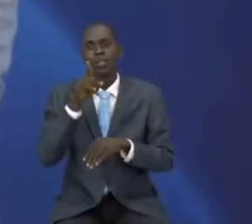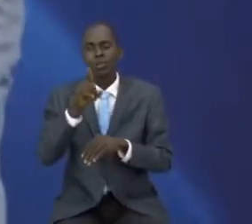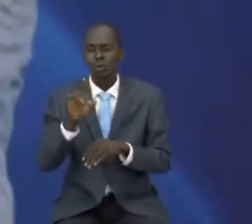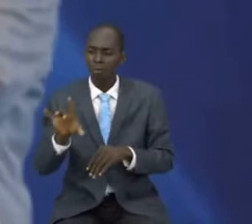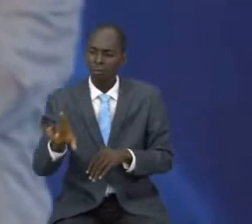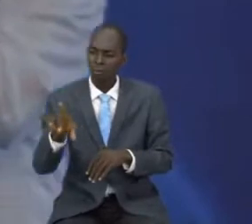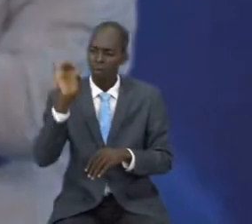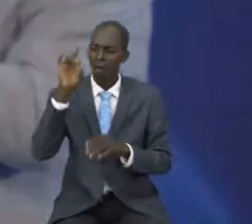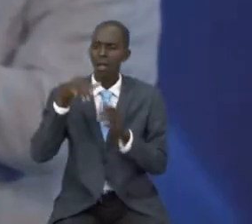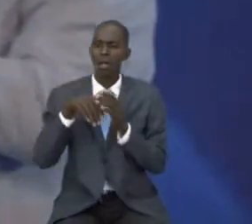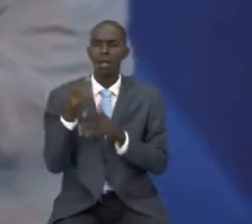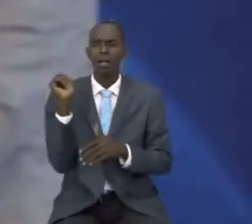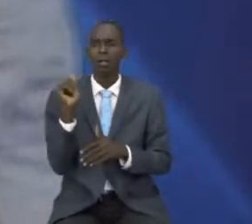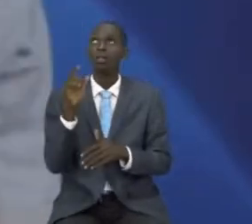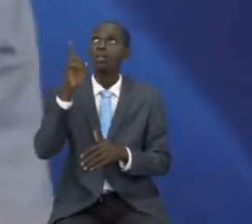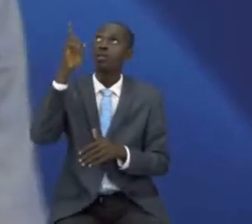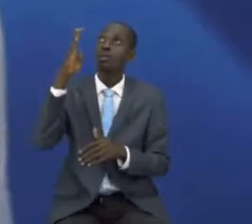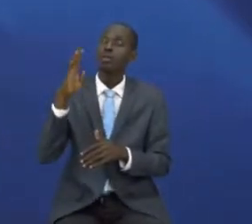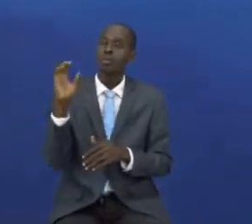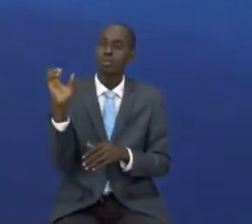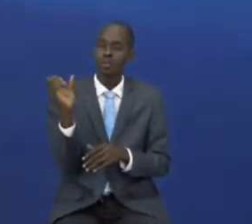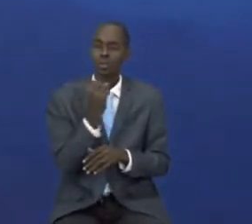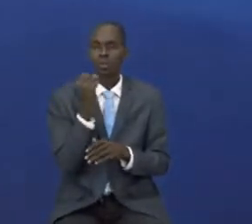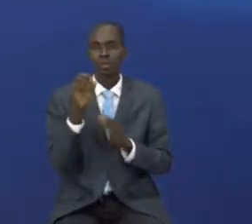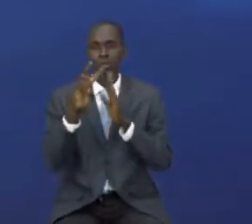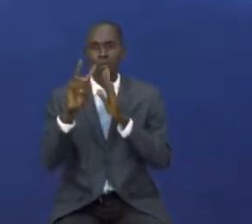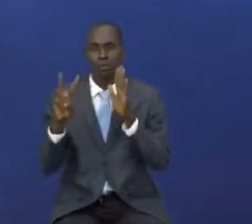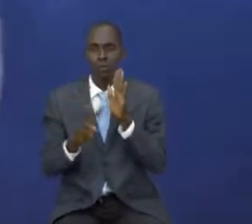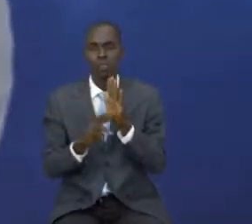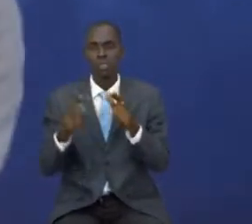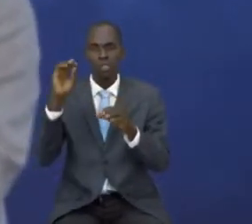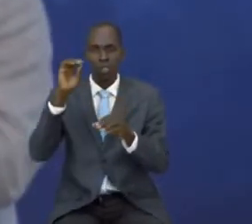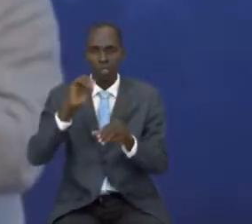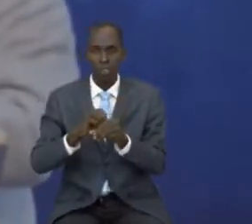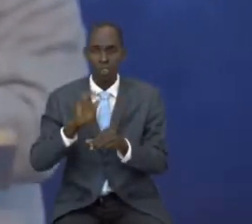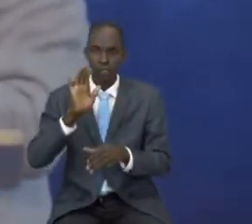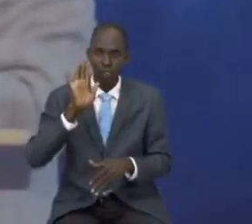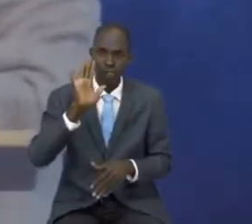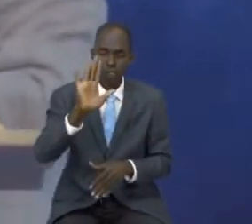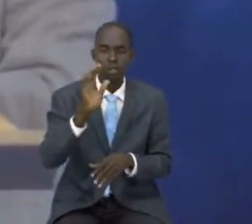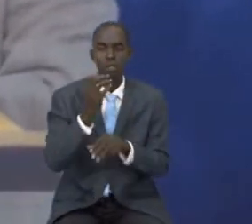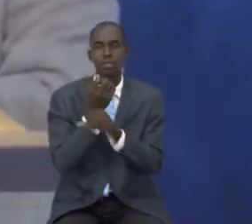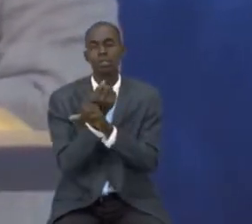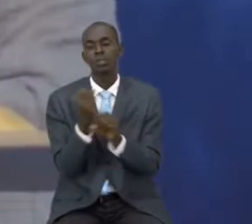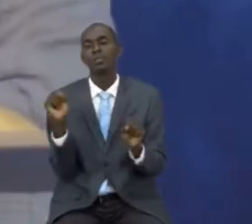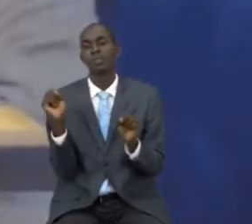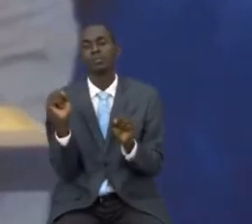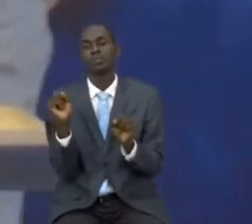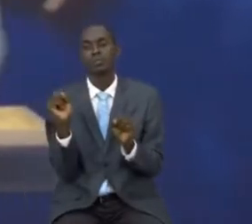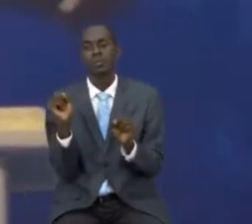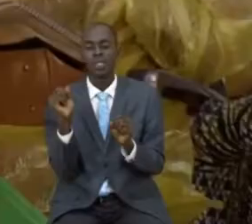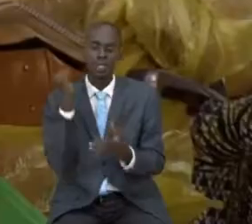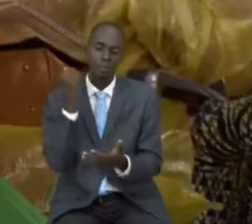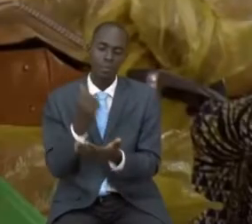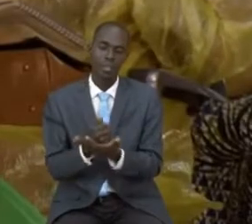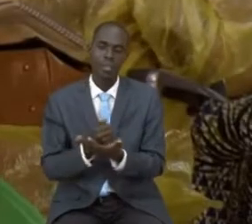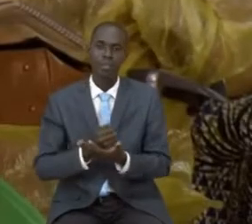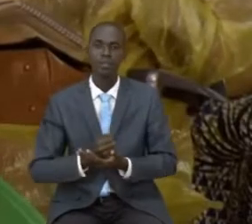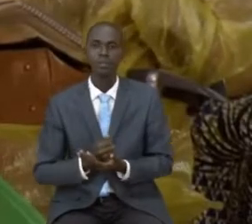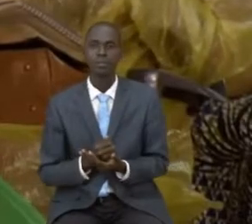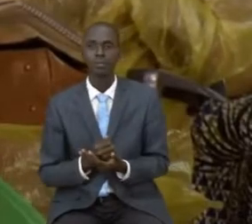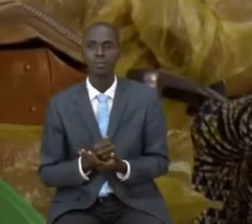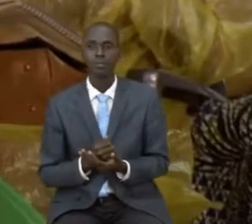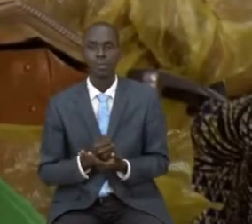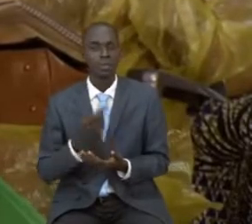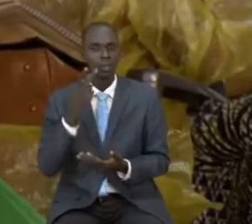discover God's will in your salvation. Amen. Look